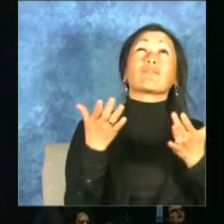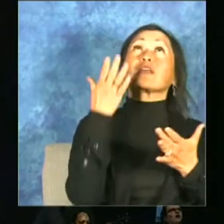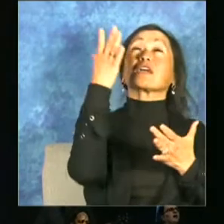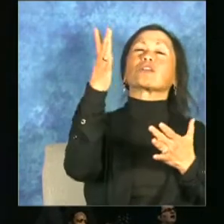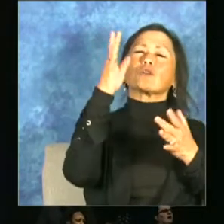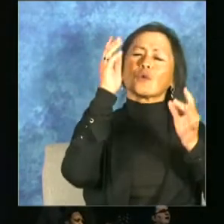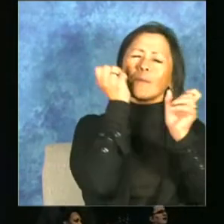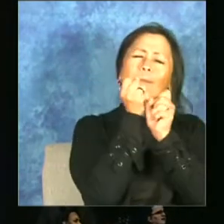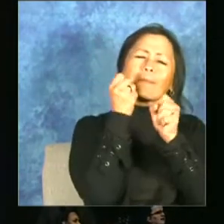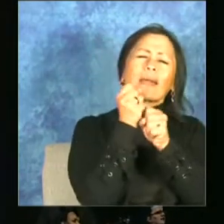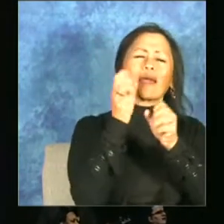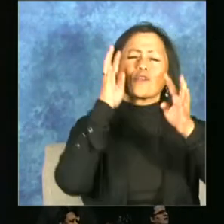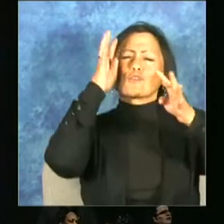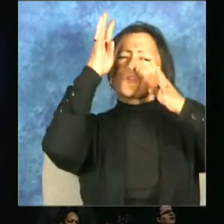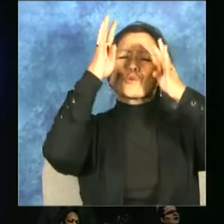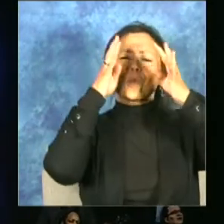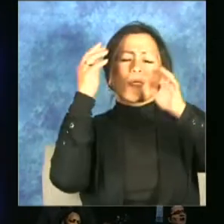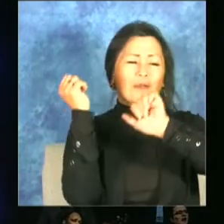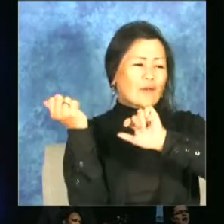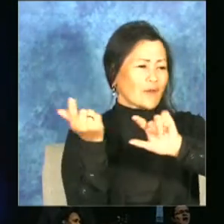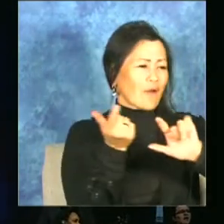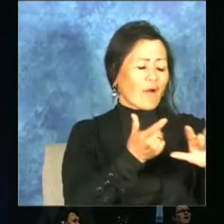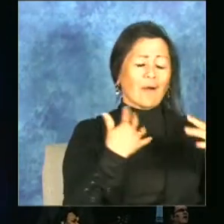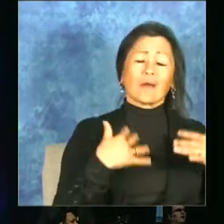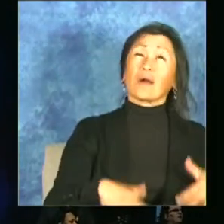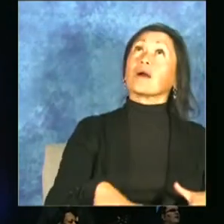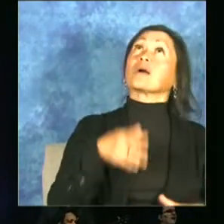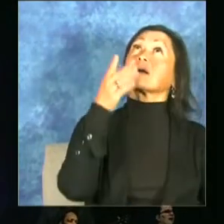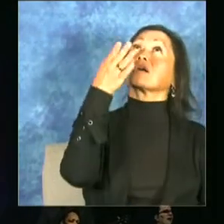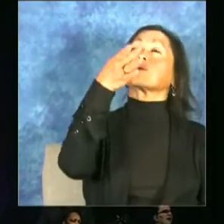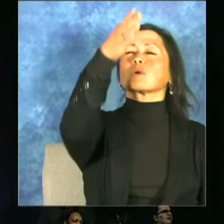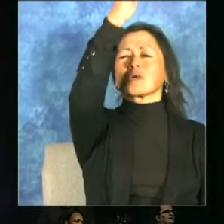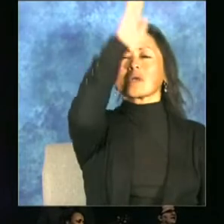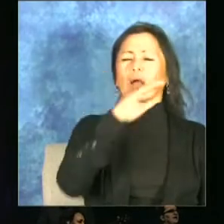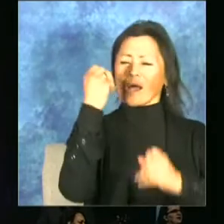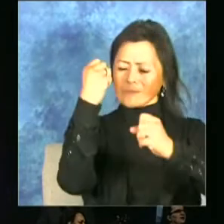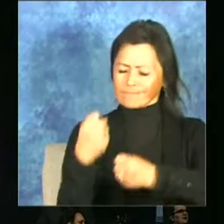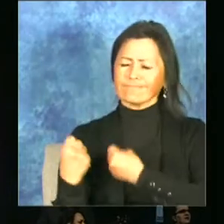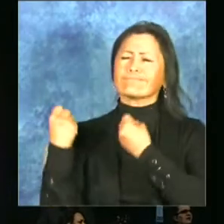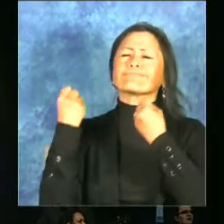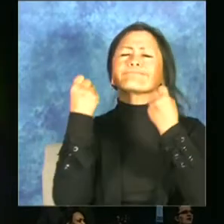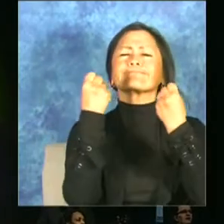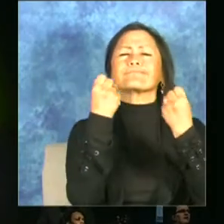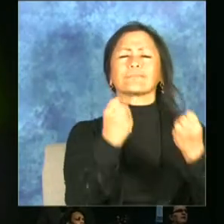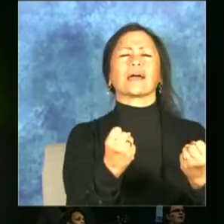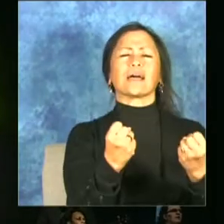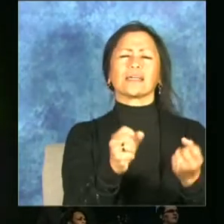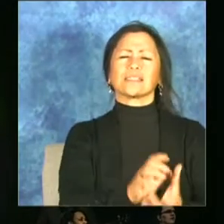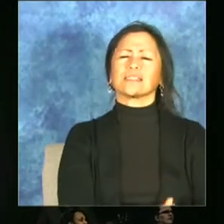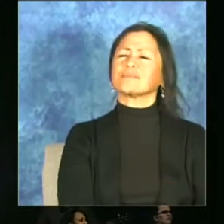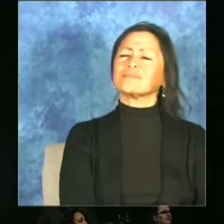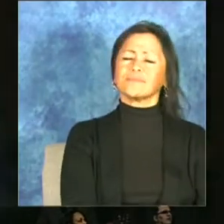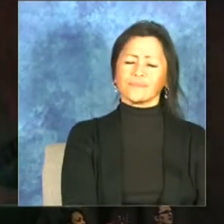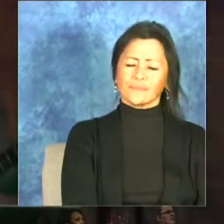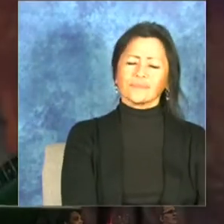all-creating one, God Almighty,